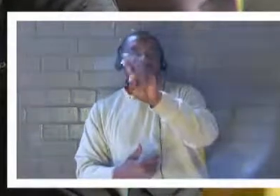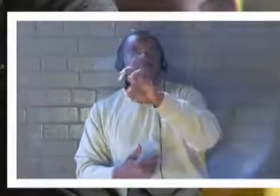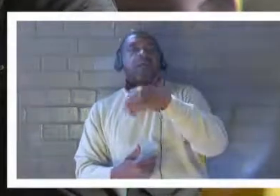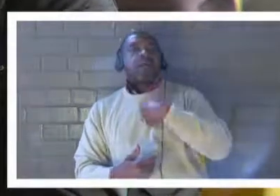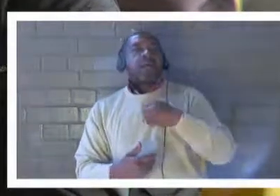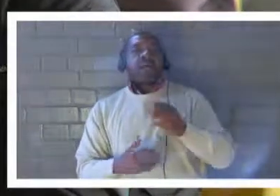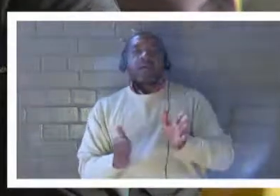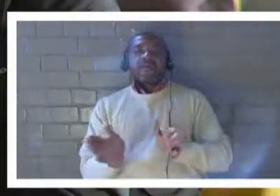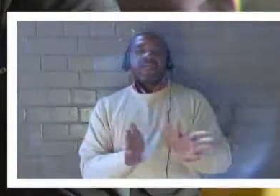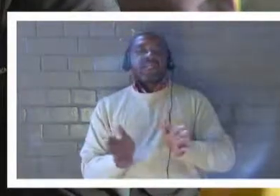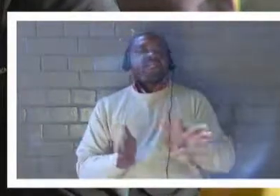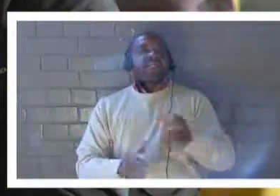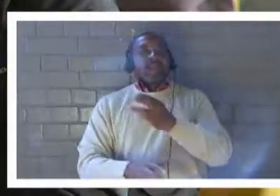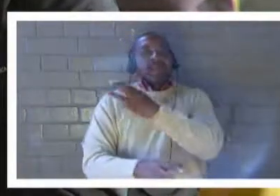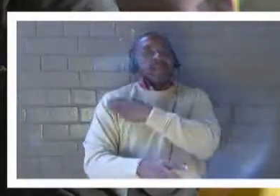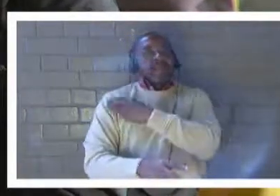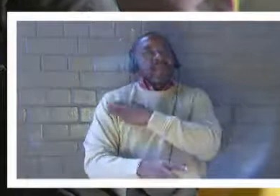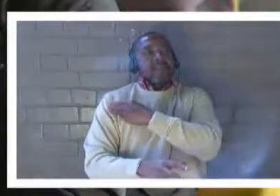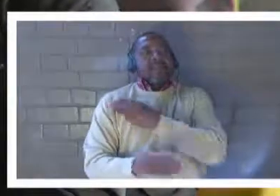Begimlangeni District Hospital.